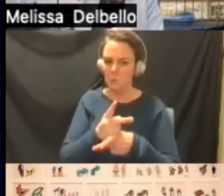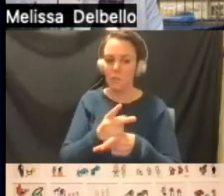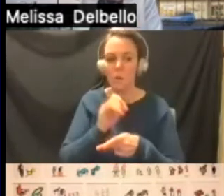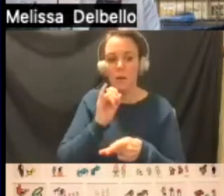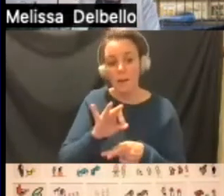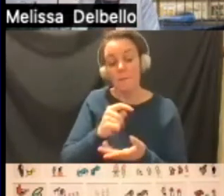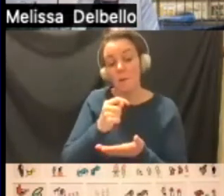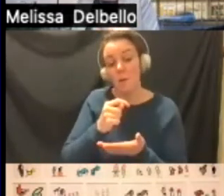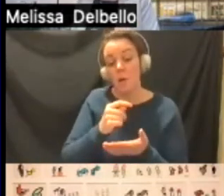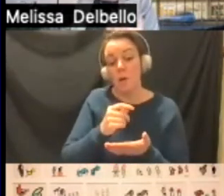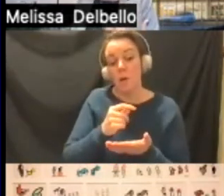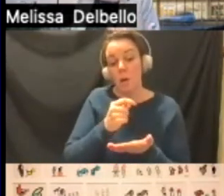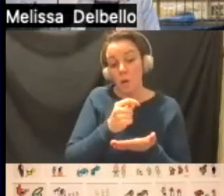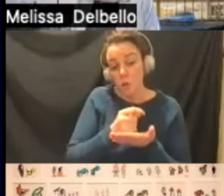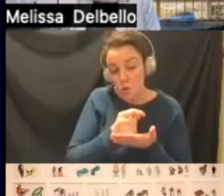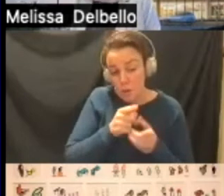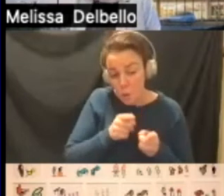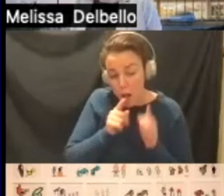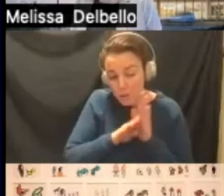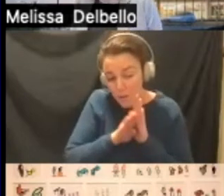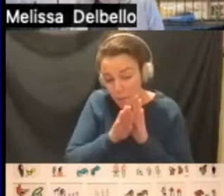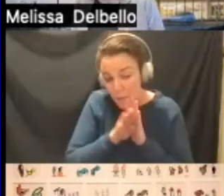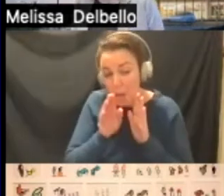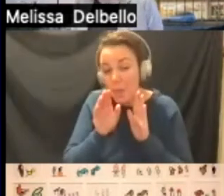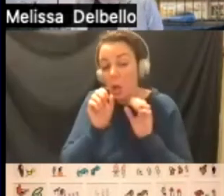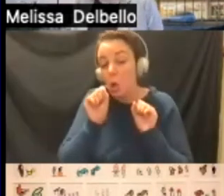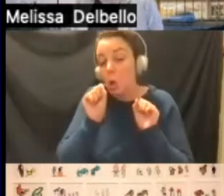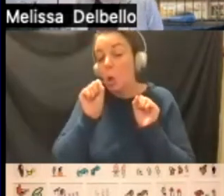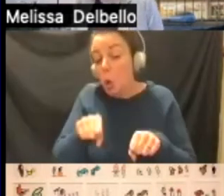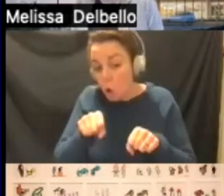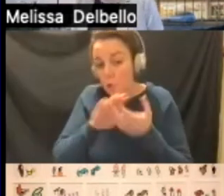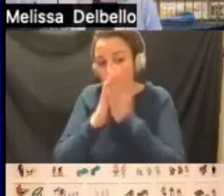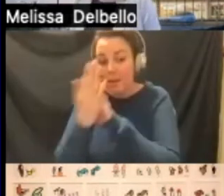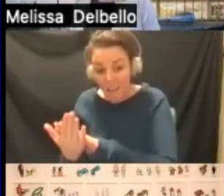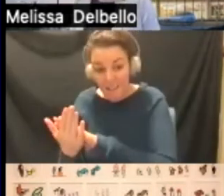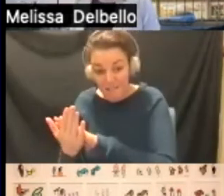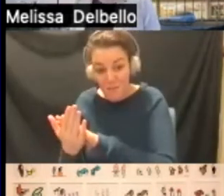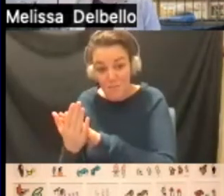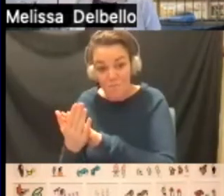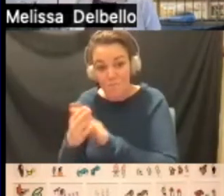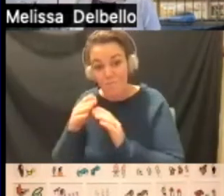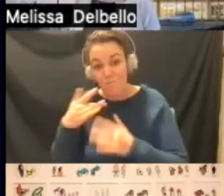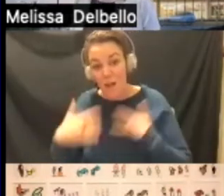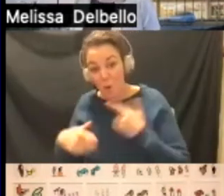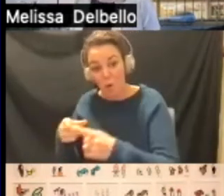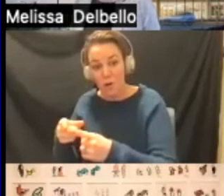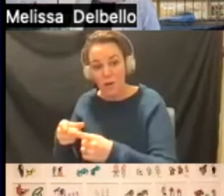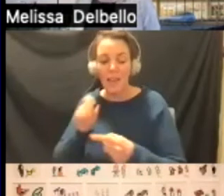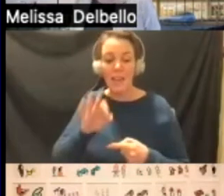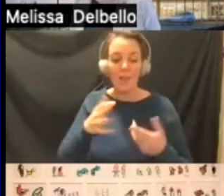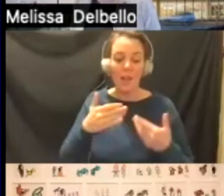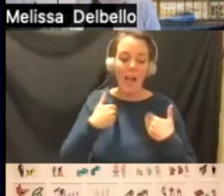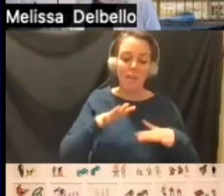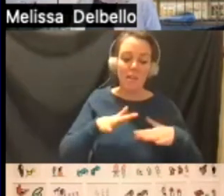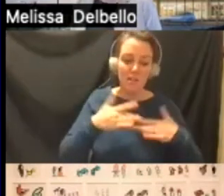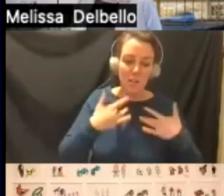as they're kind of developing what may be a prodromal manifestation, particularly if there's depressive